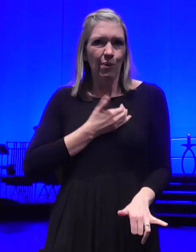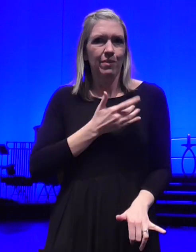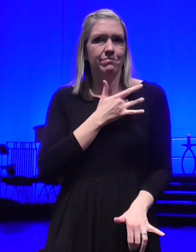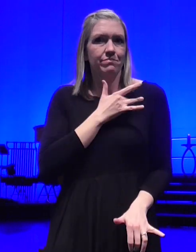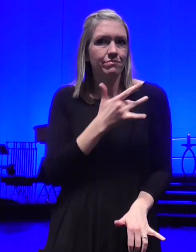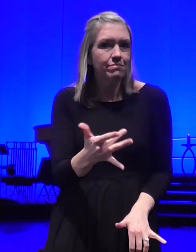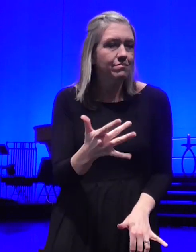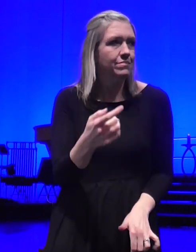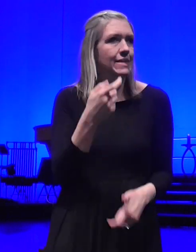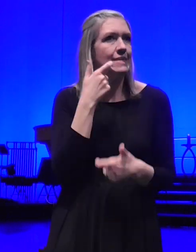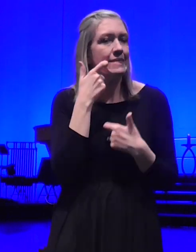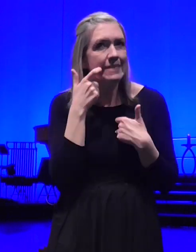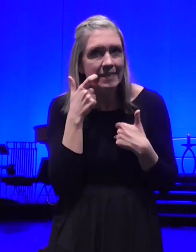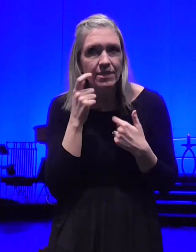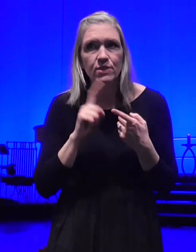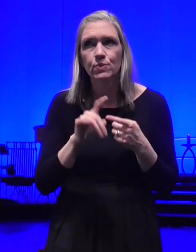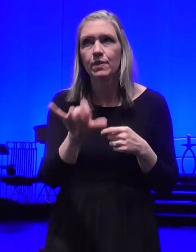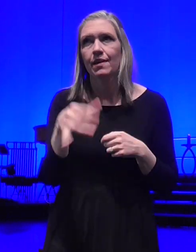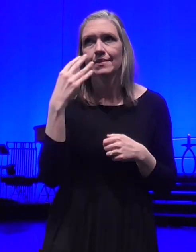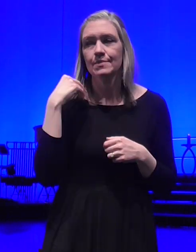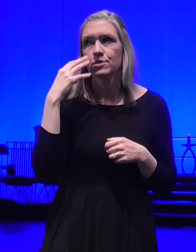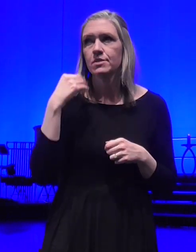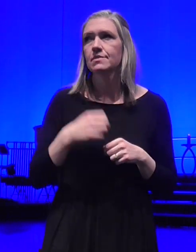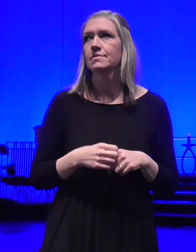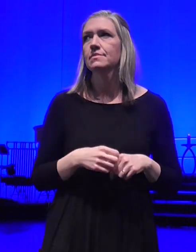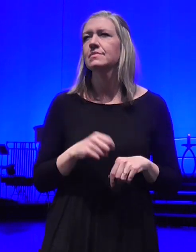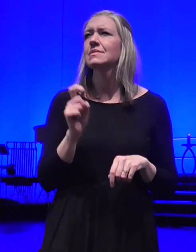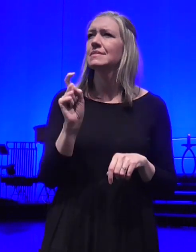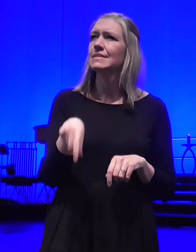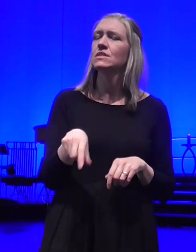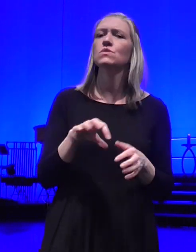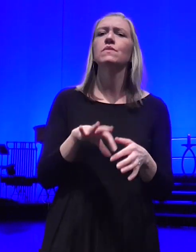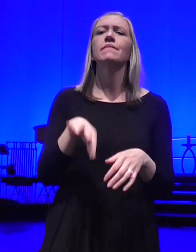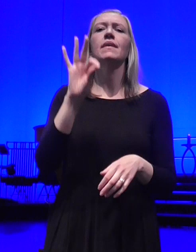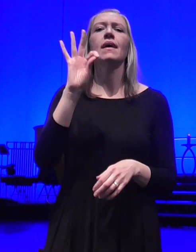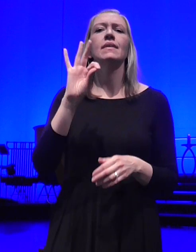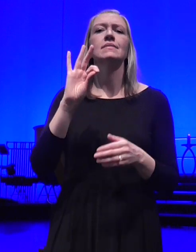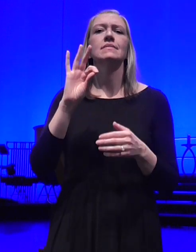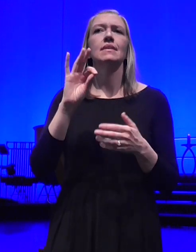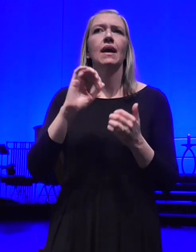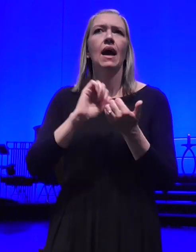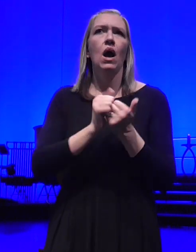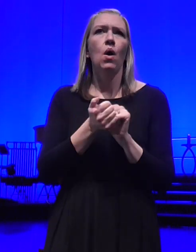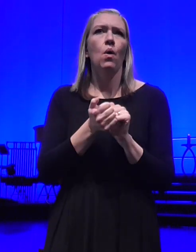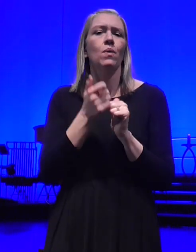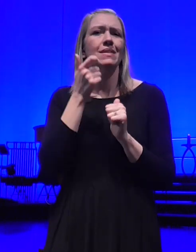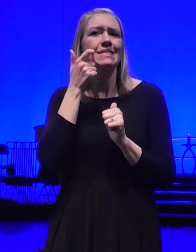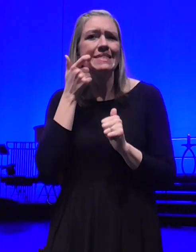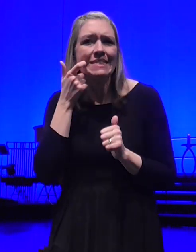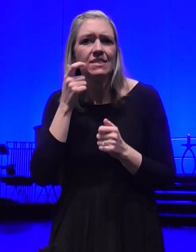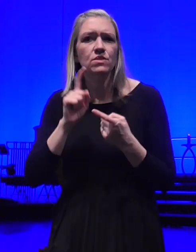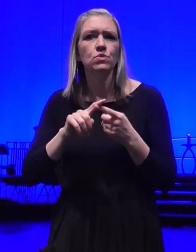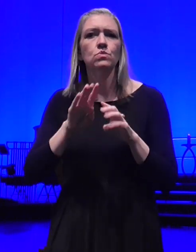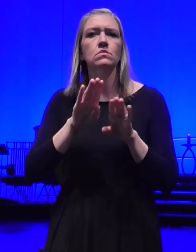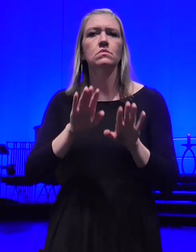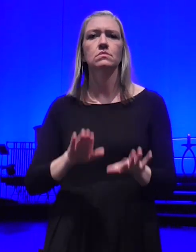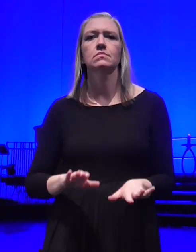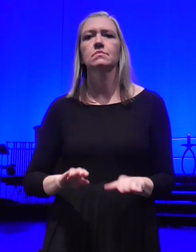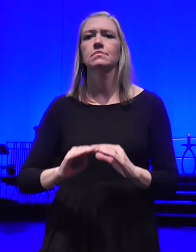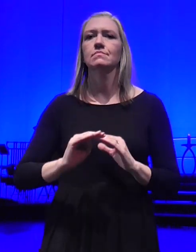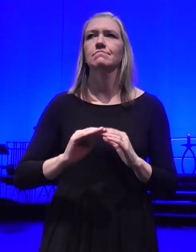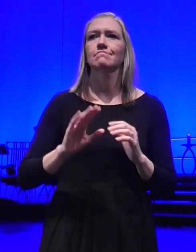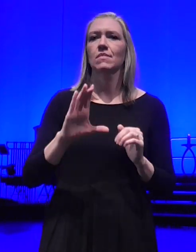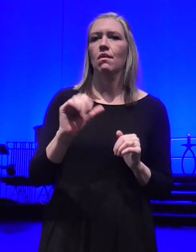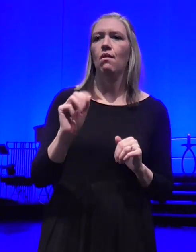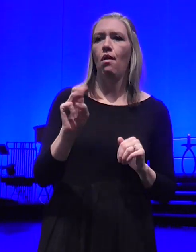addicted to it. So what we need to do is find a way to get addicted to calm. You know, wouldn't that make a